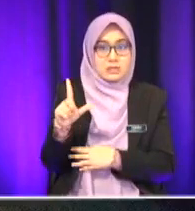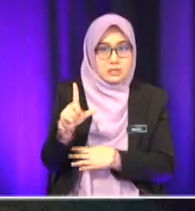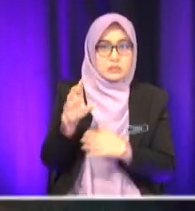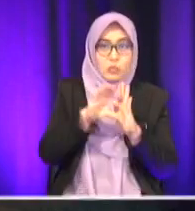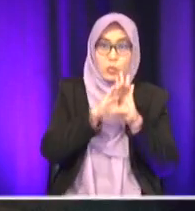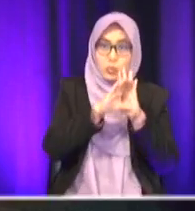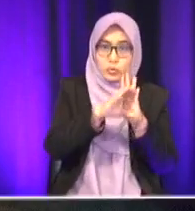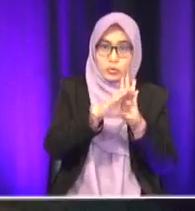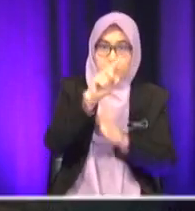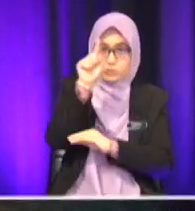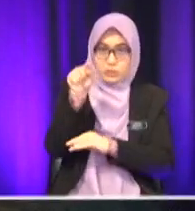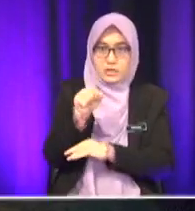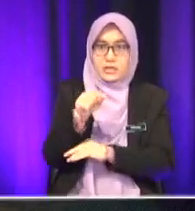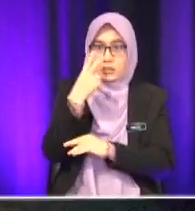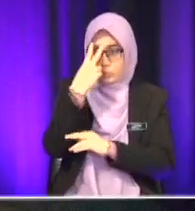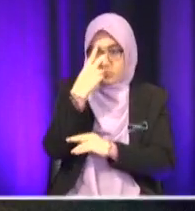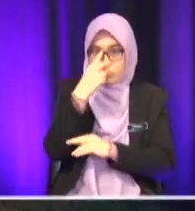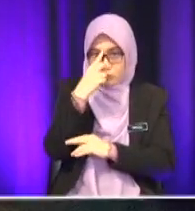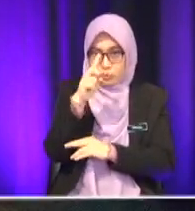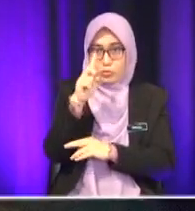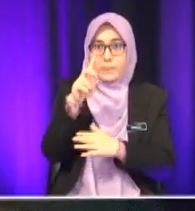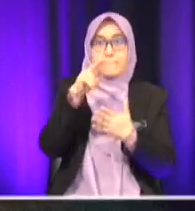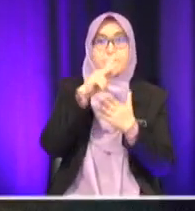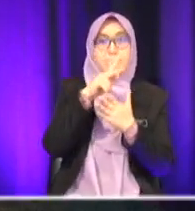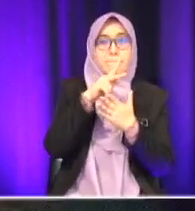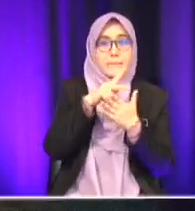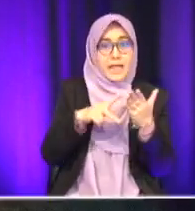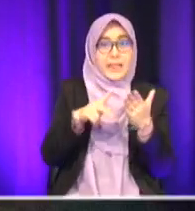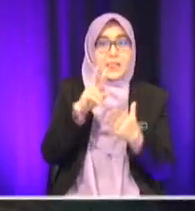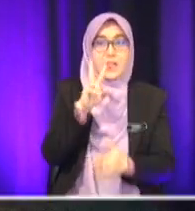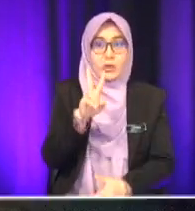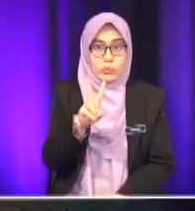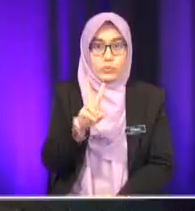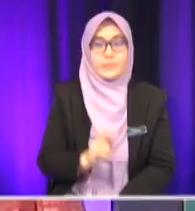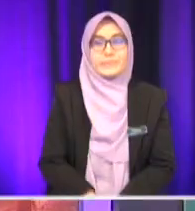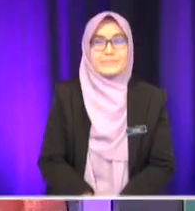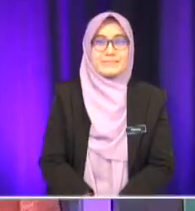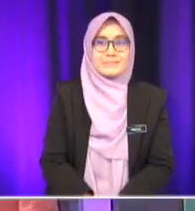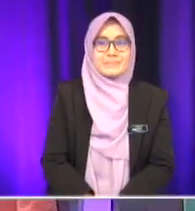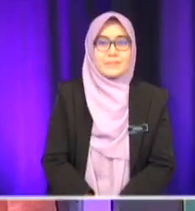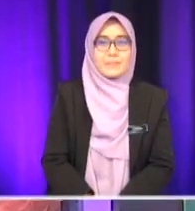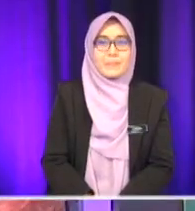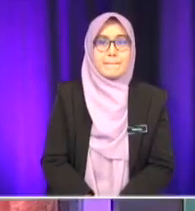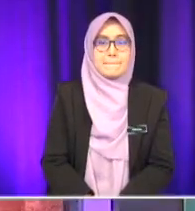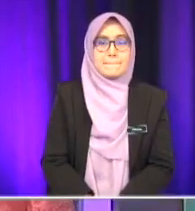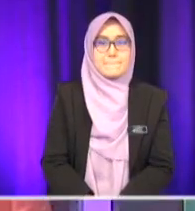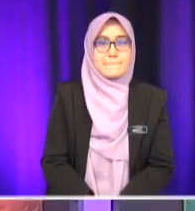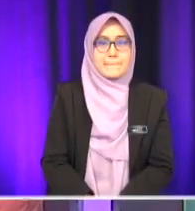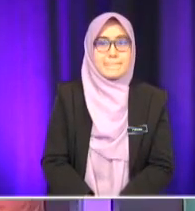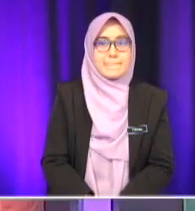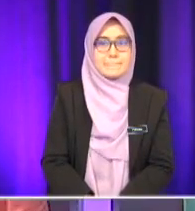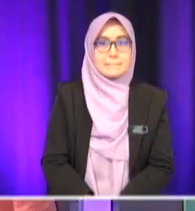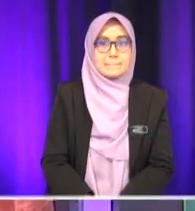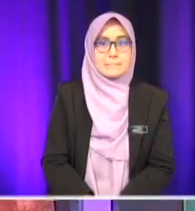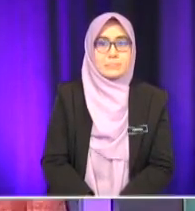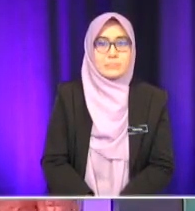the layout in the paper. Okay, the layout. Okay, but I'm going to make it